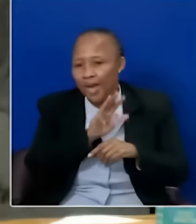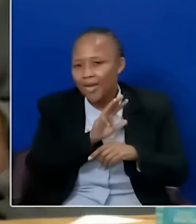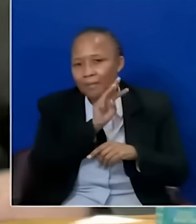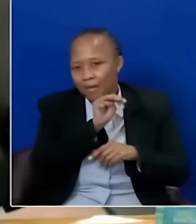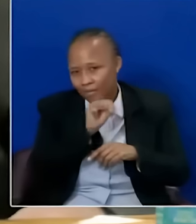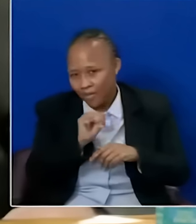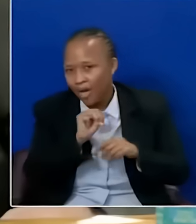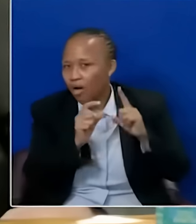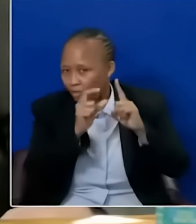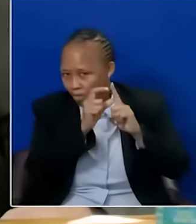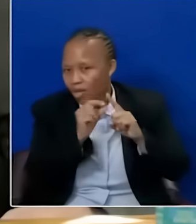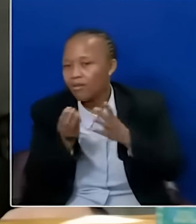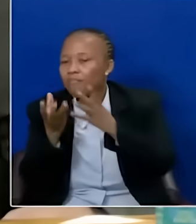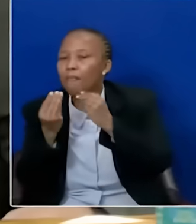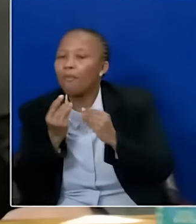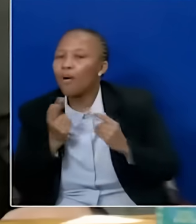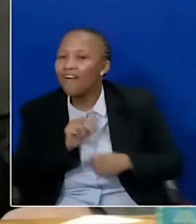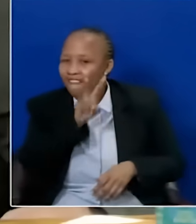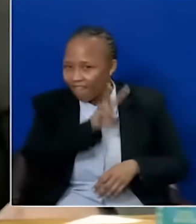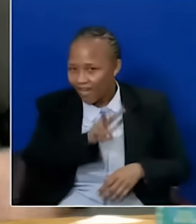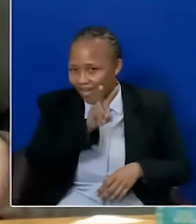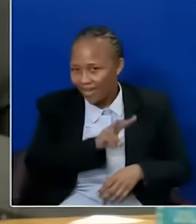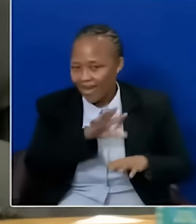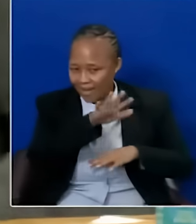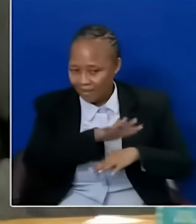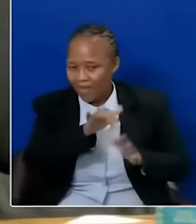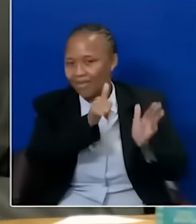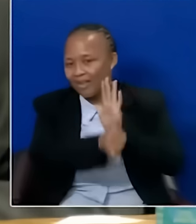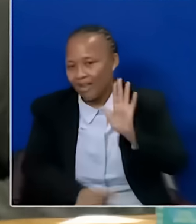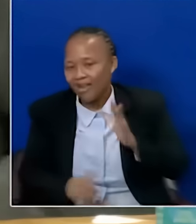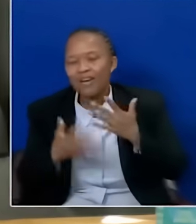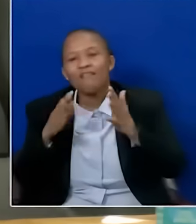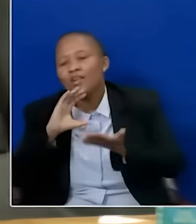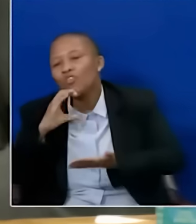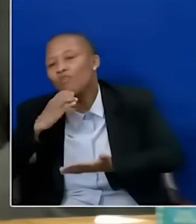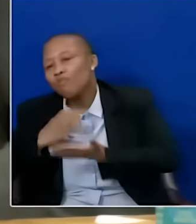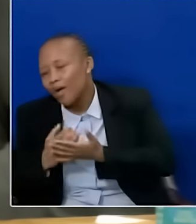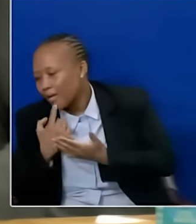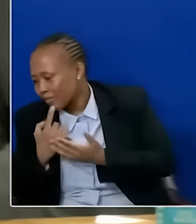at Vereniging. He confirms that they are fired from the firearm in